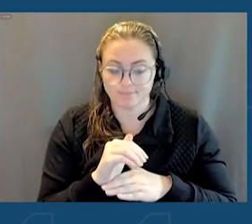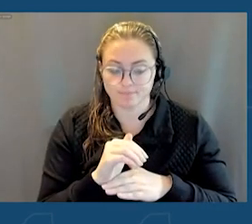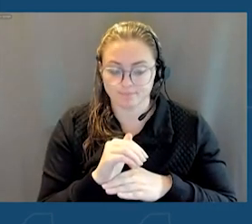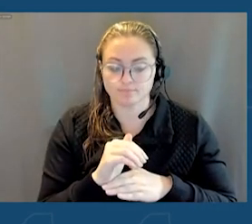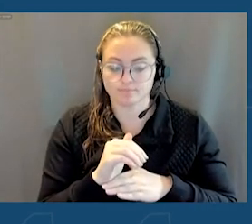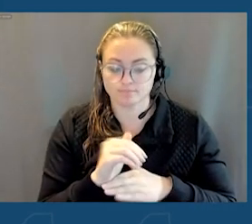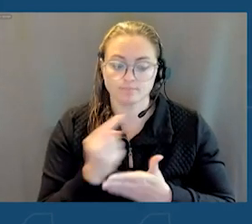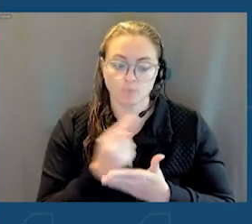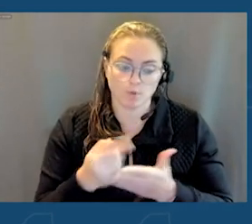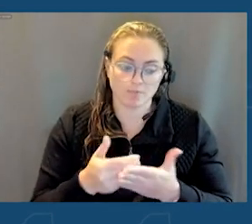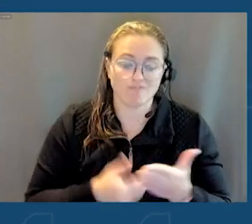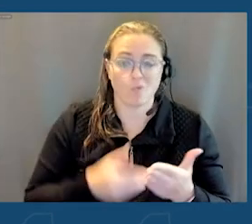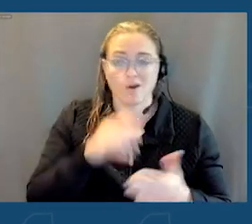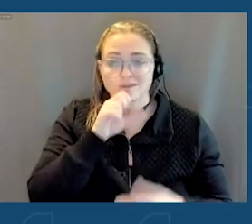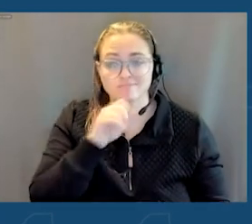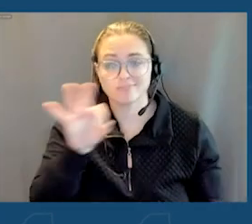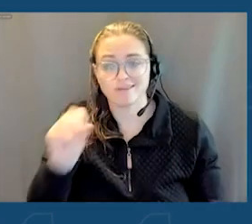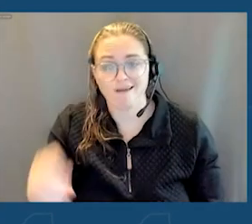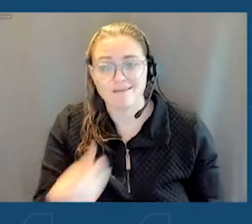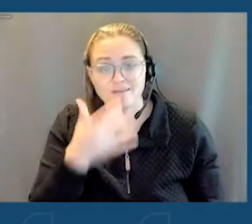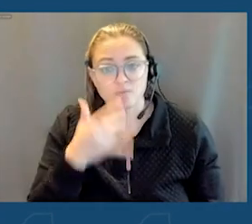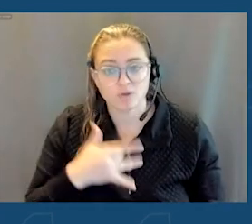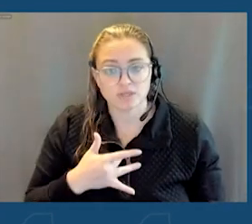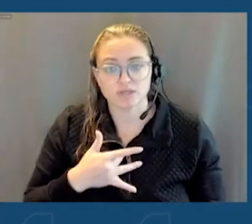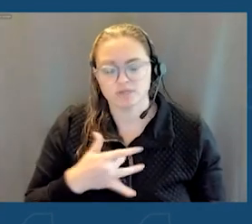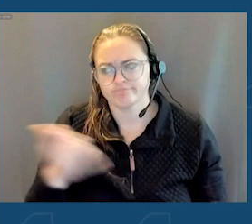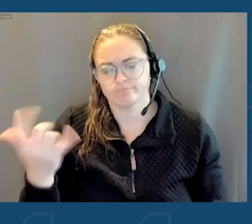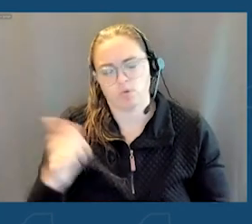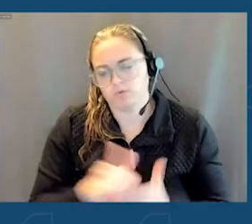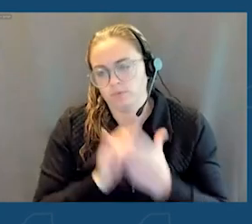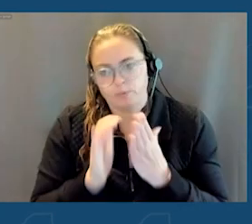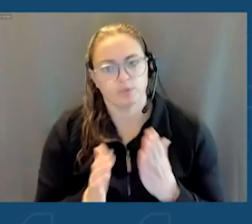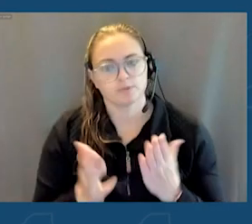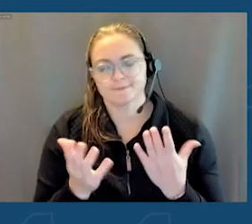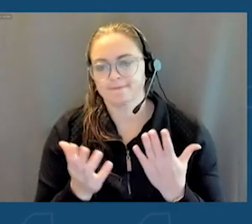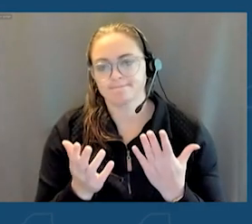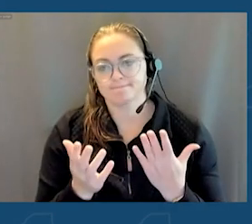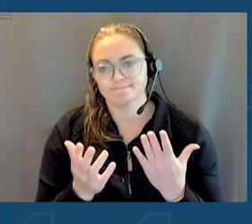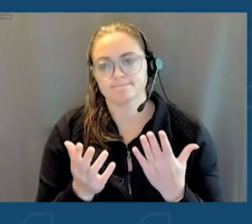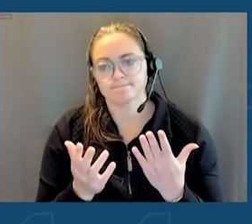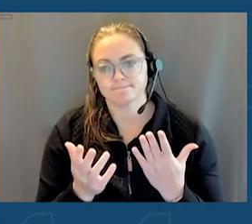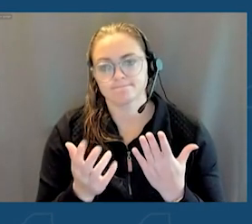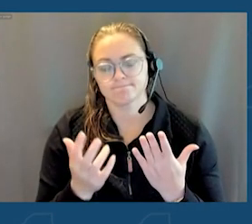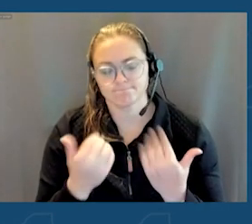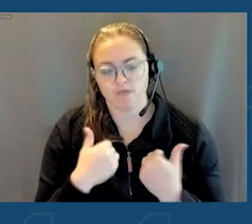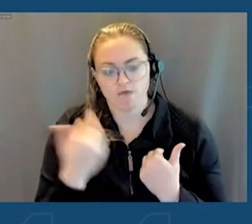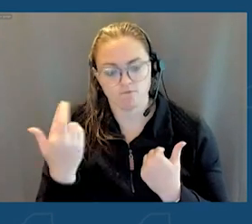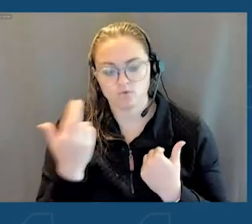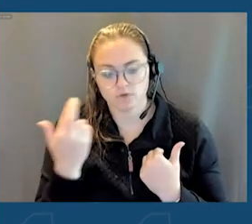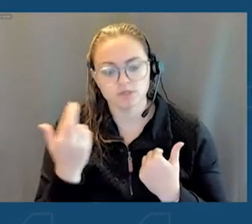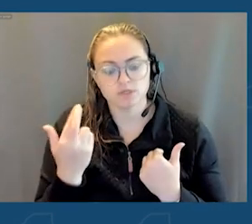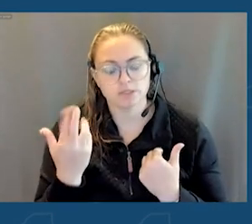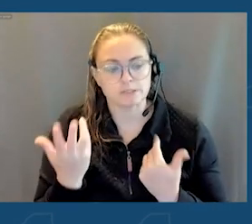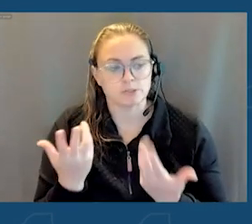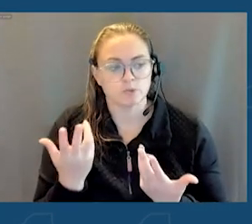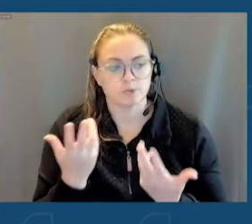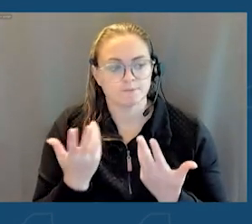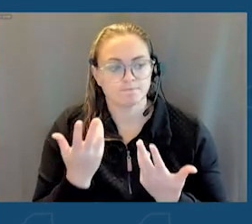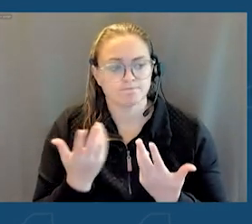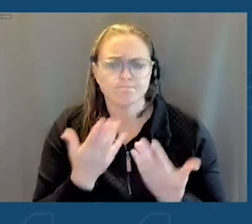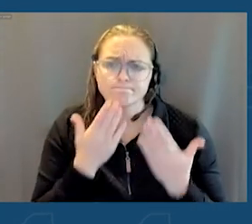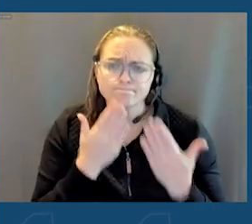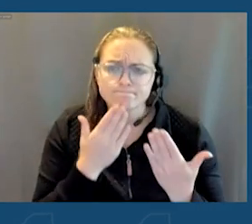of his 90th birthday. All New Yorkers have reason to be